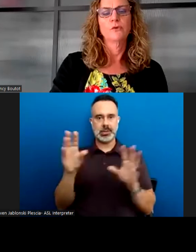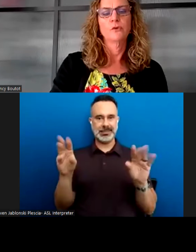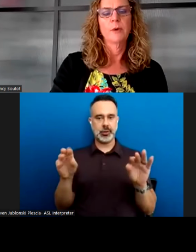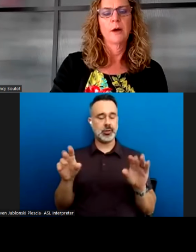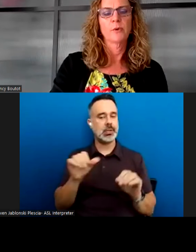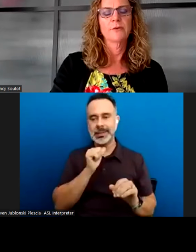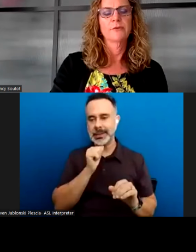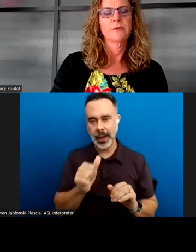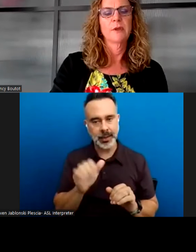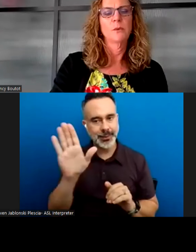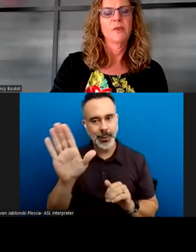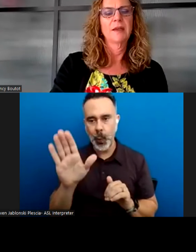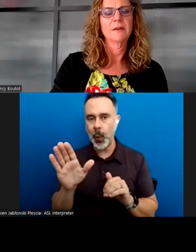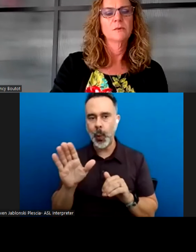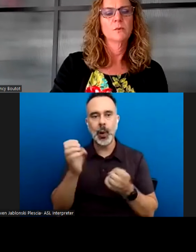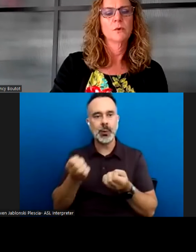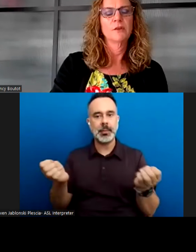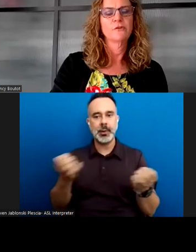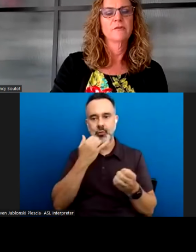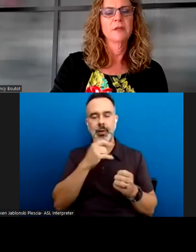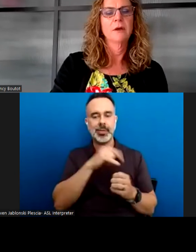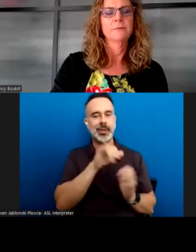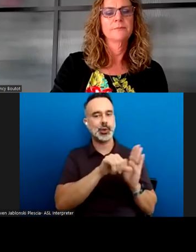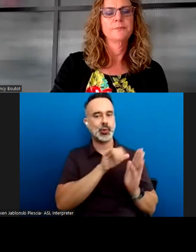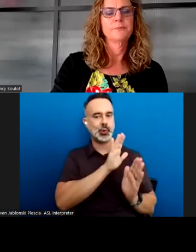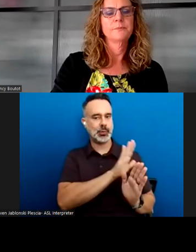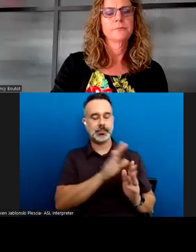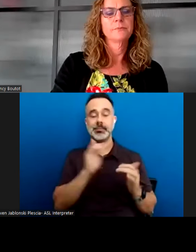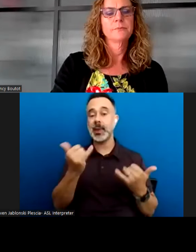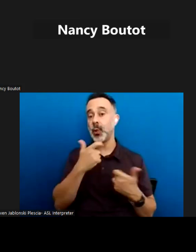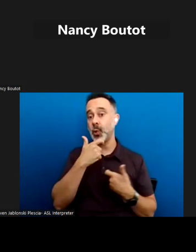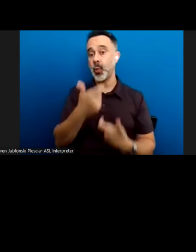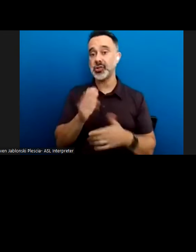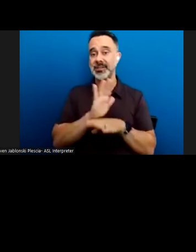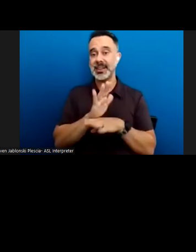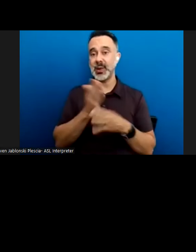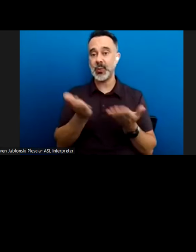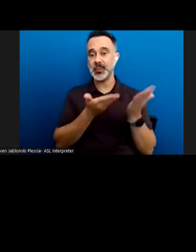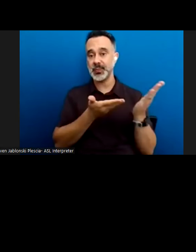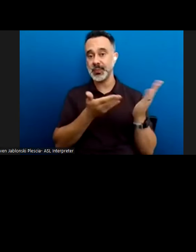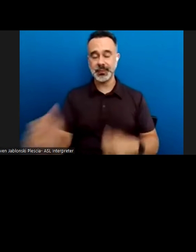way YouTube operates. And with that, we'll watch the video.